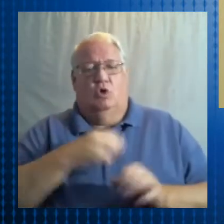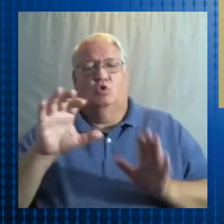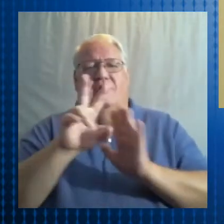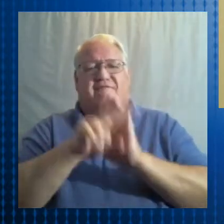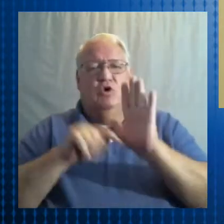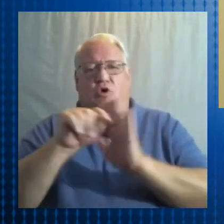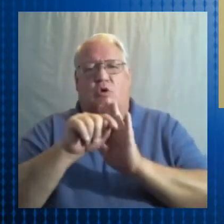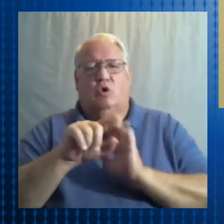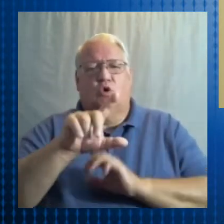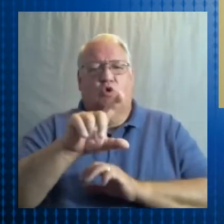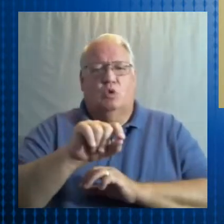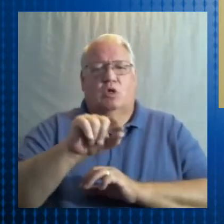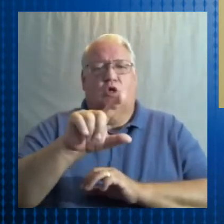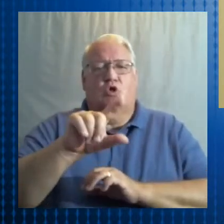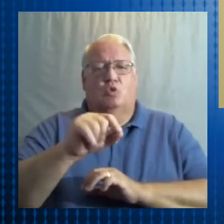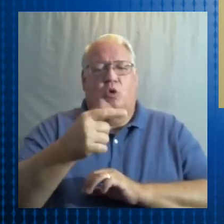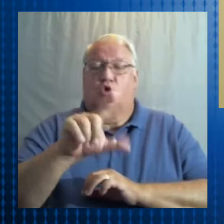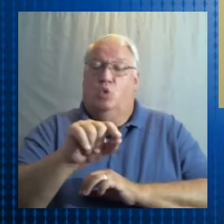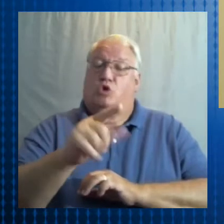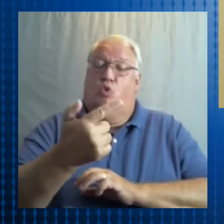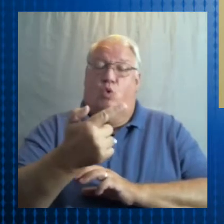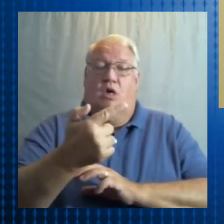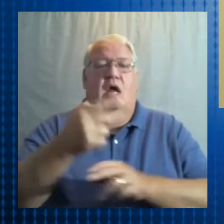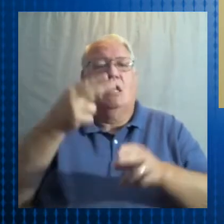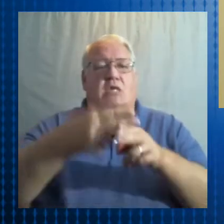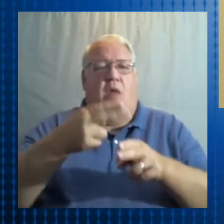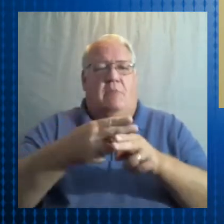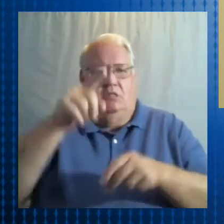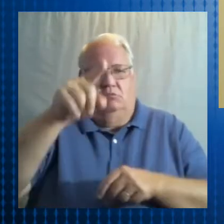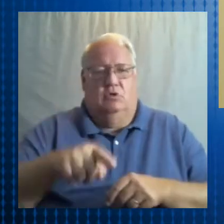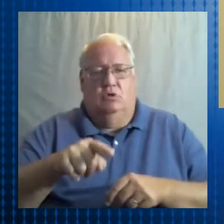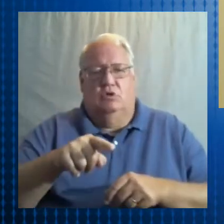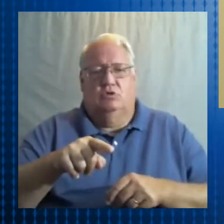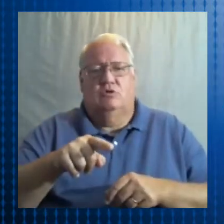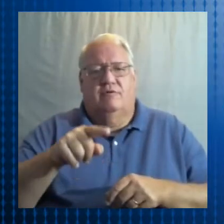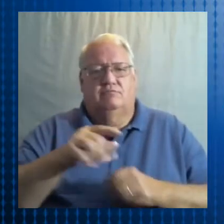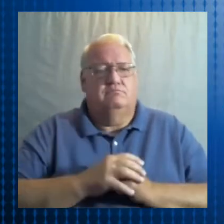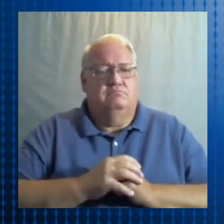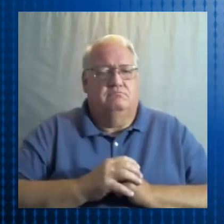of the 2021 nominees for the Excellence in Education Awards.